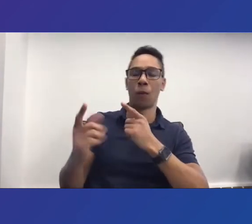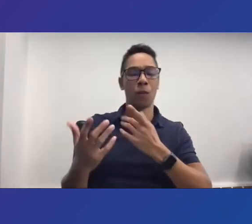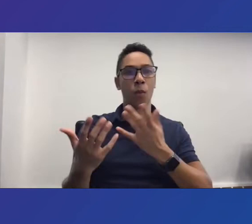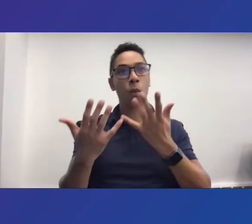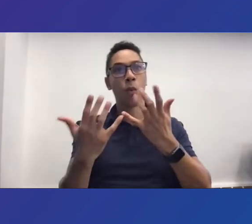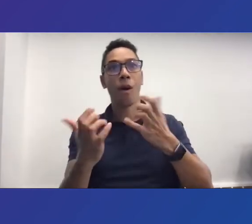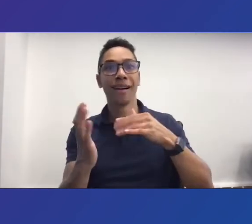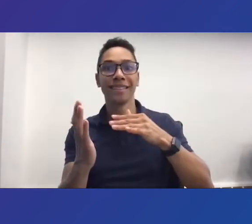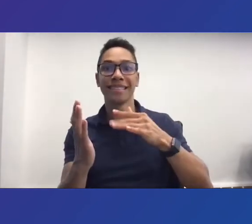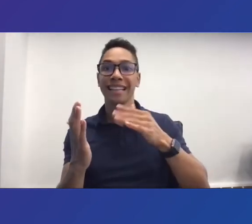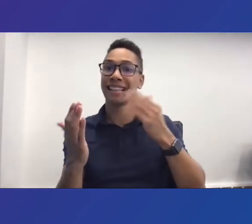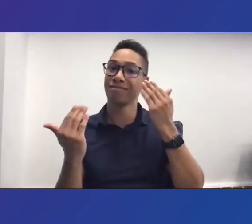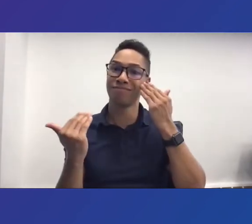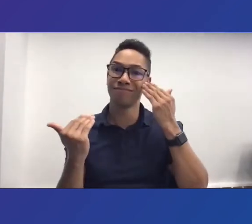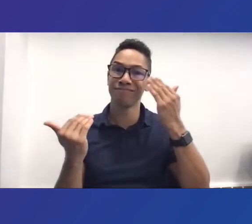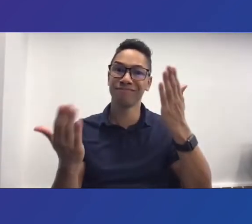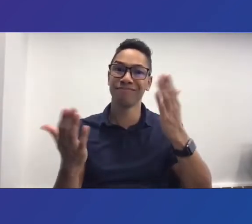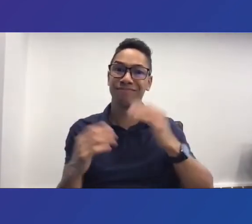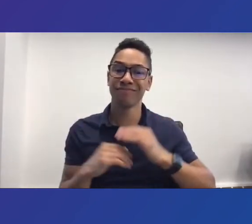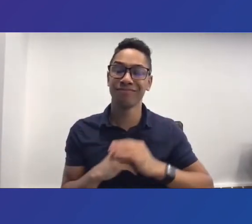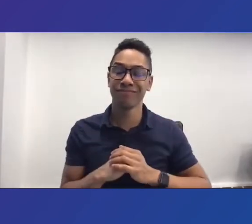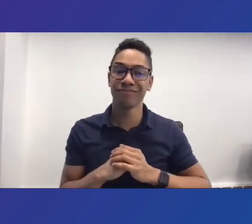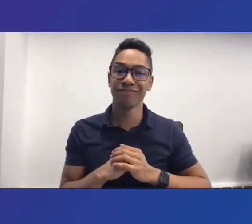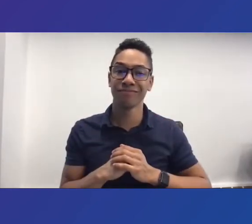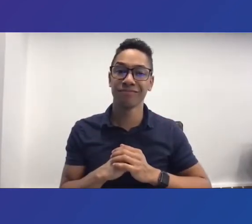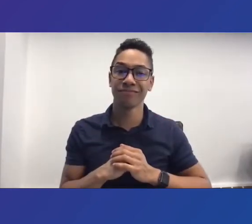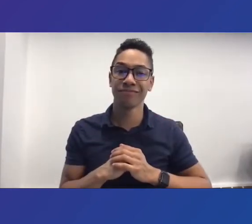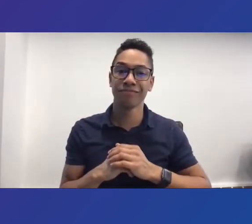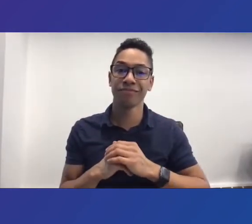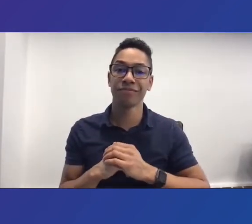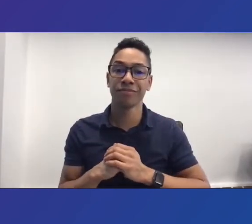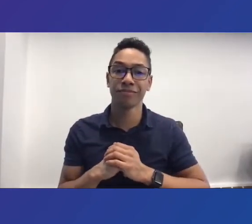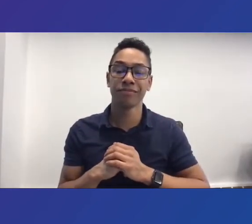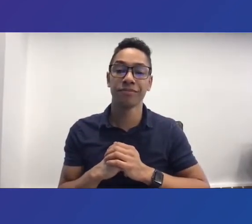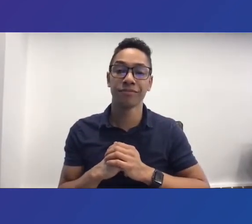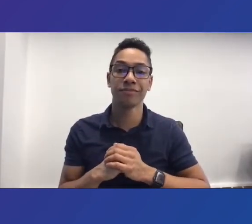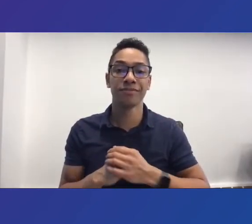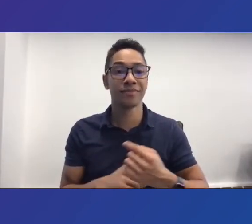study. And I just sort of